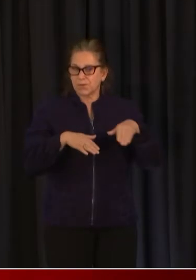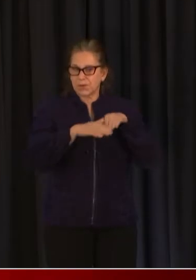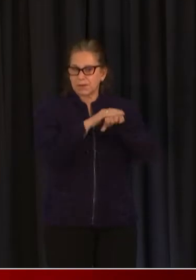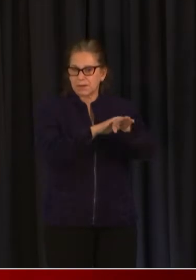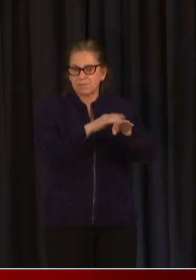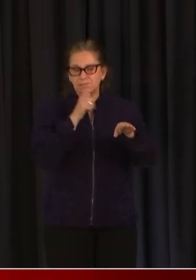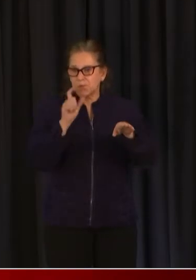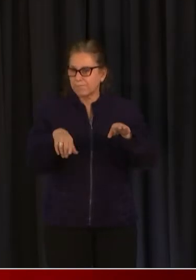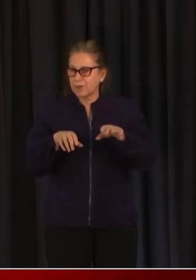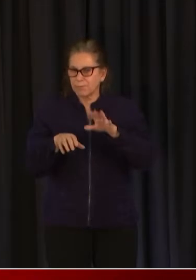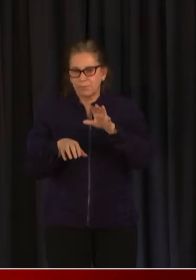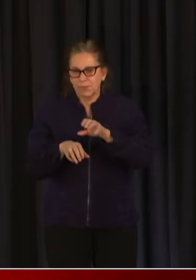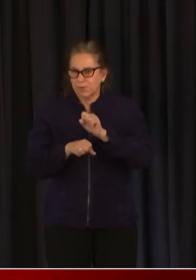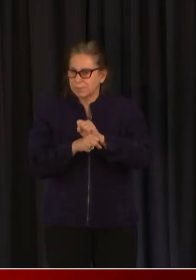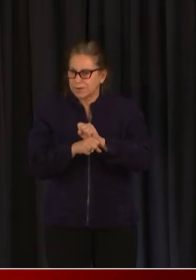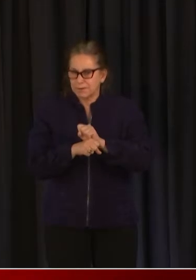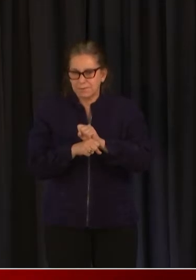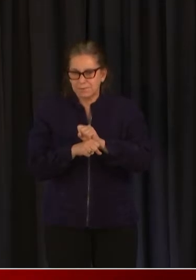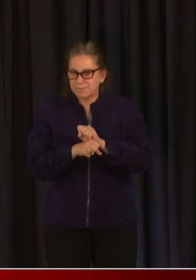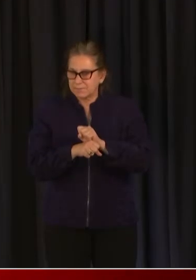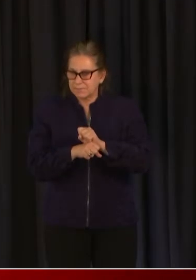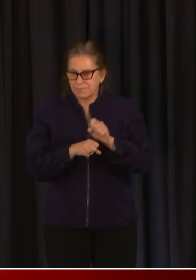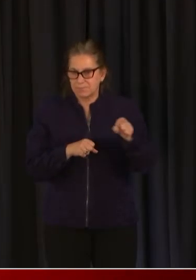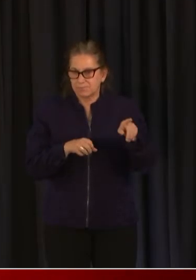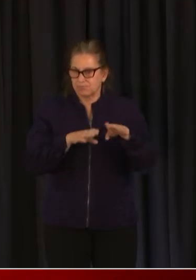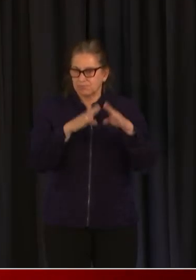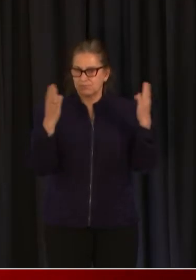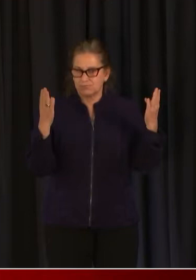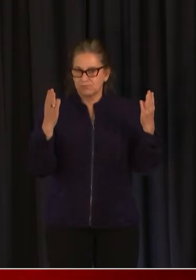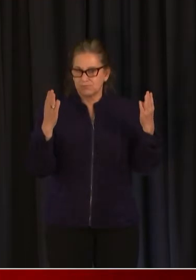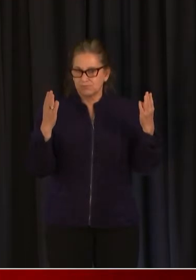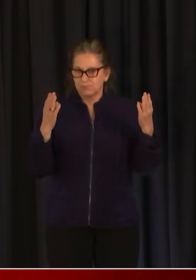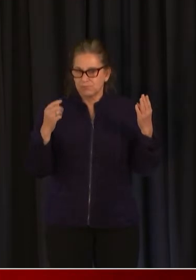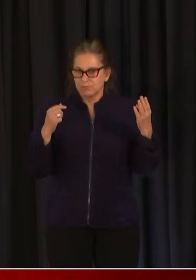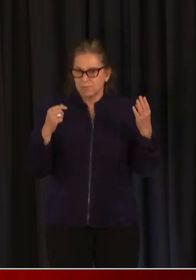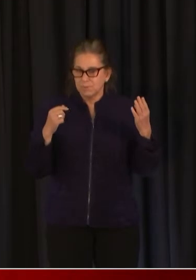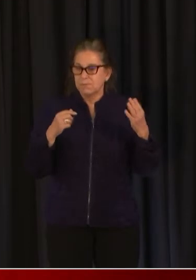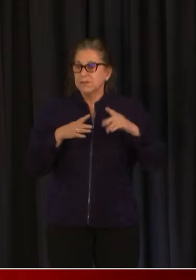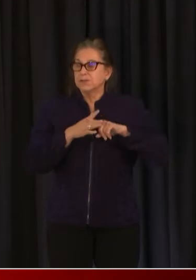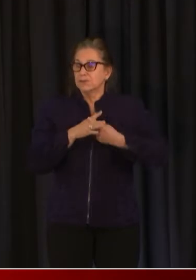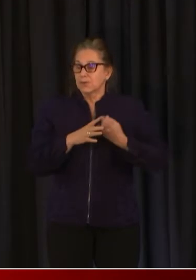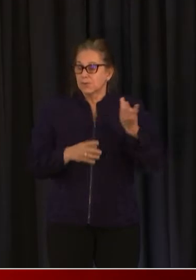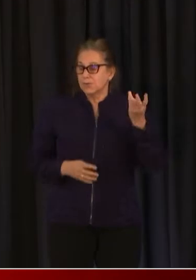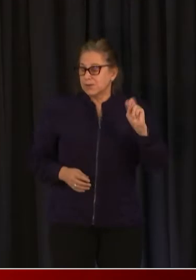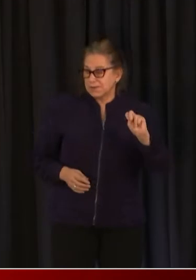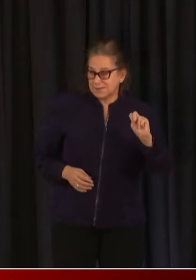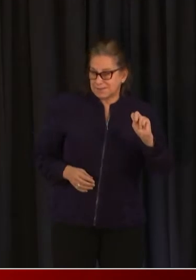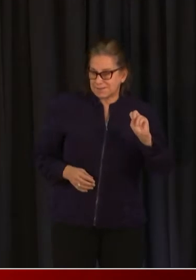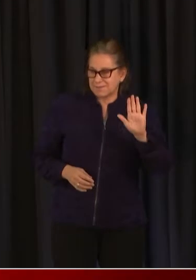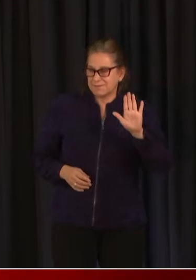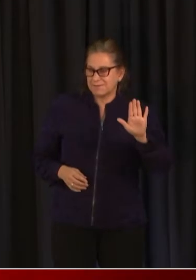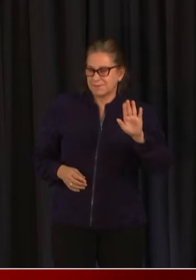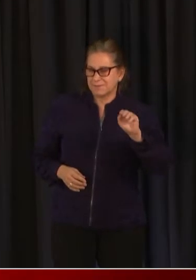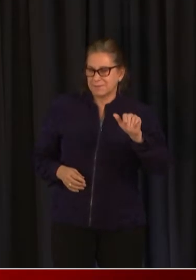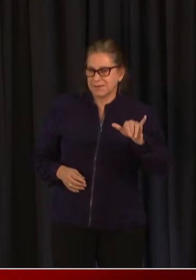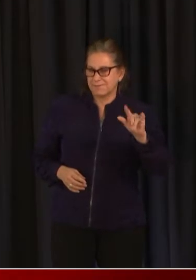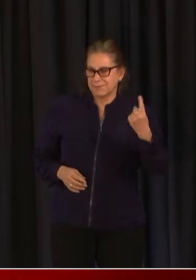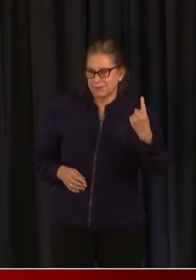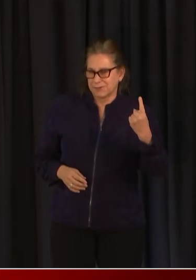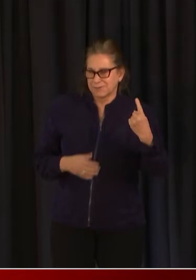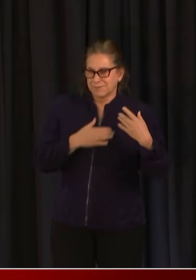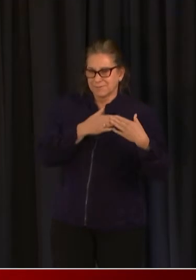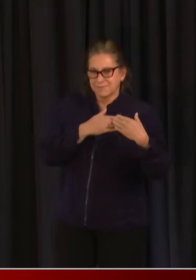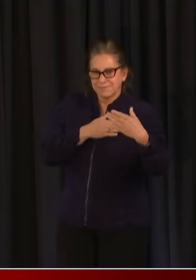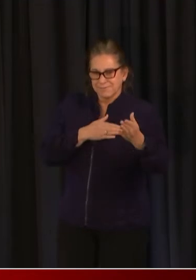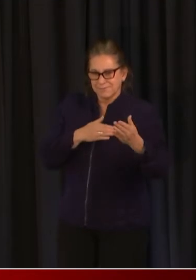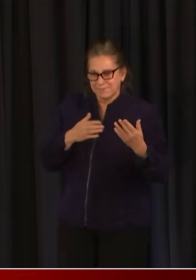Saturday. This Saturday, of course, is also our day of action, where we're asking volunteers to help us